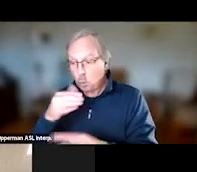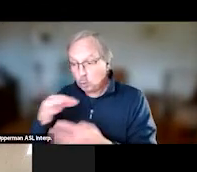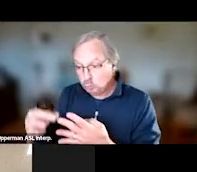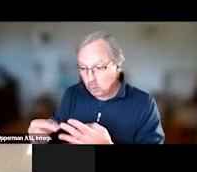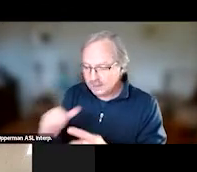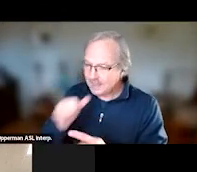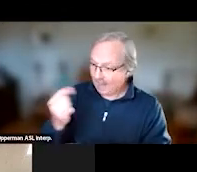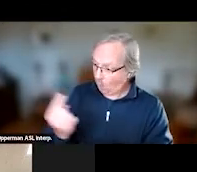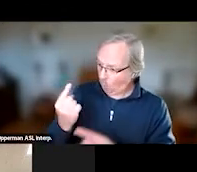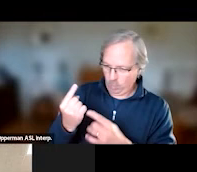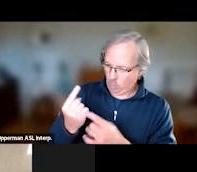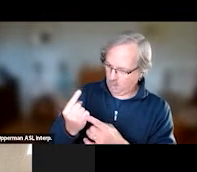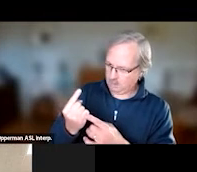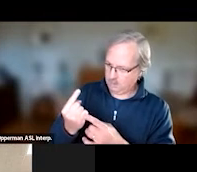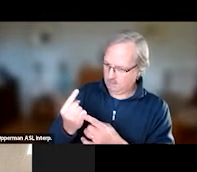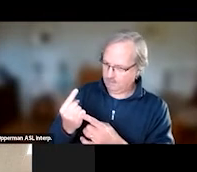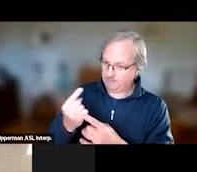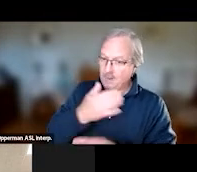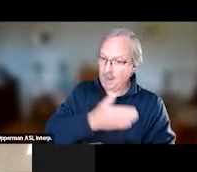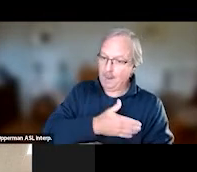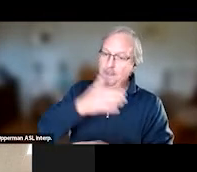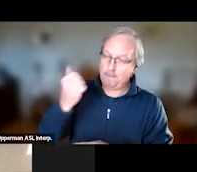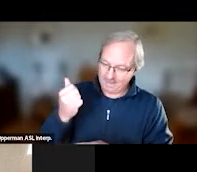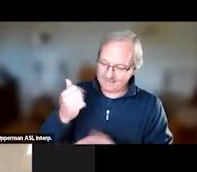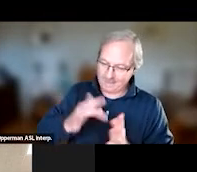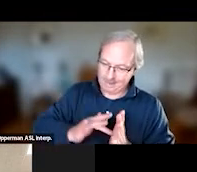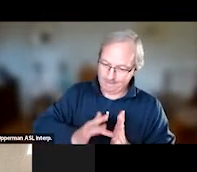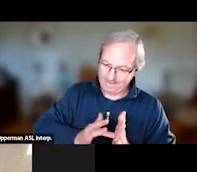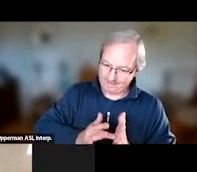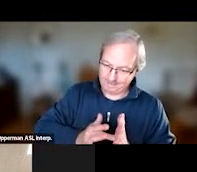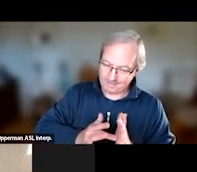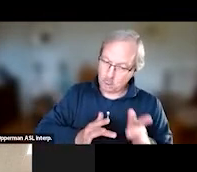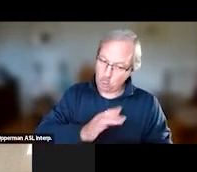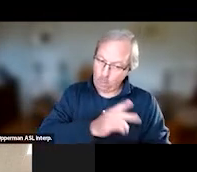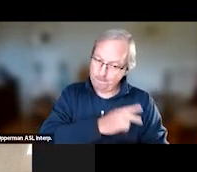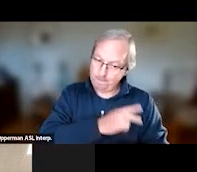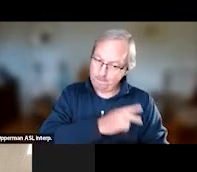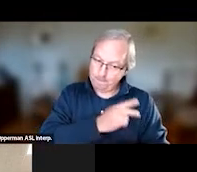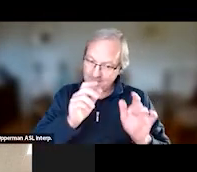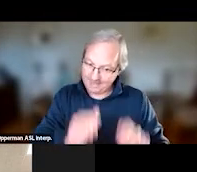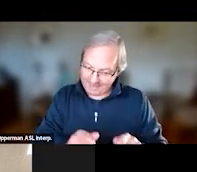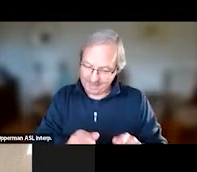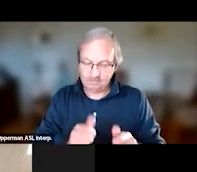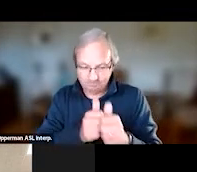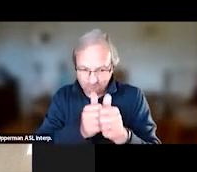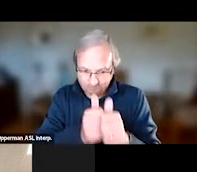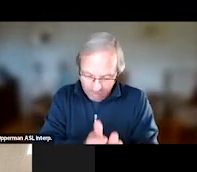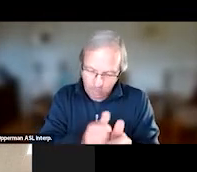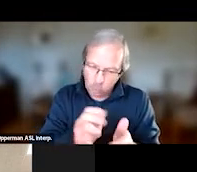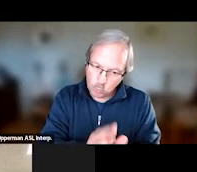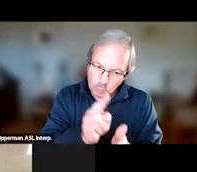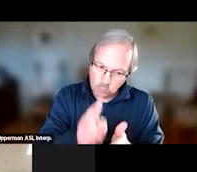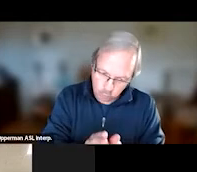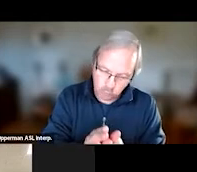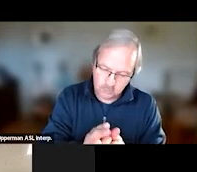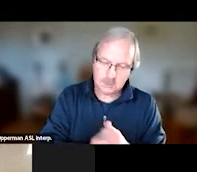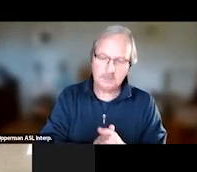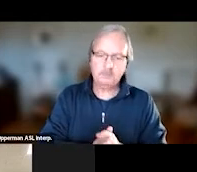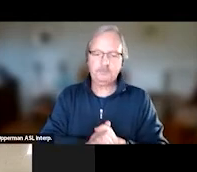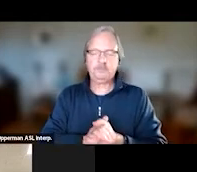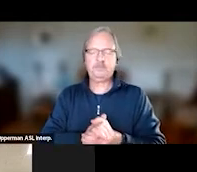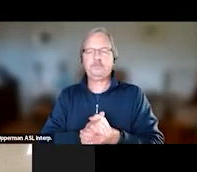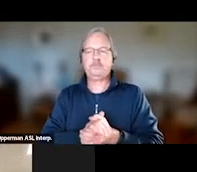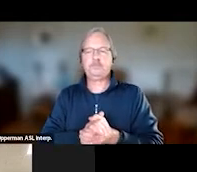And truly the best choice is the medication that your patients are able to adhere to. So